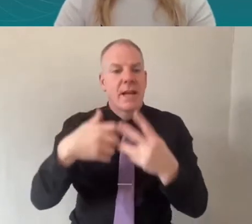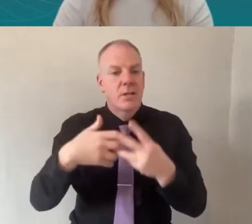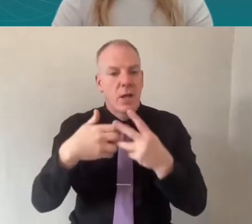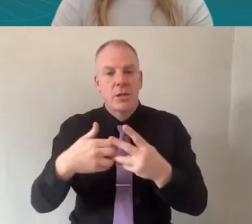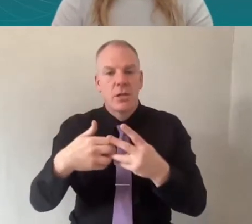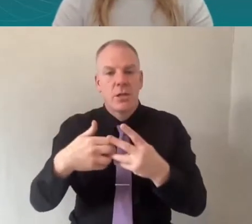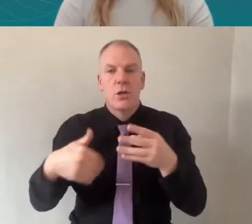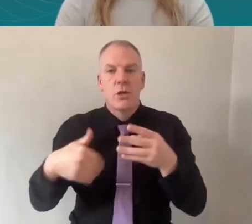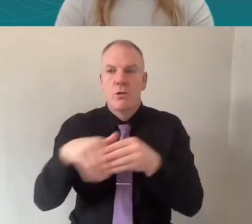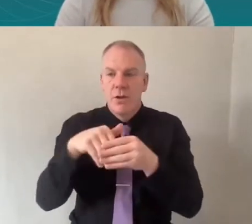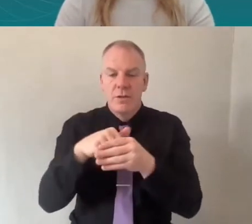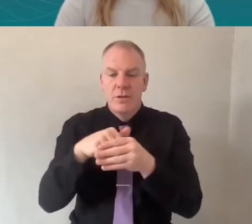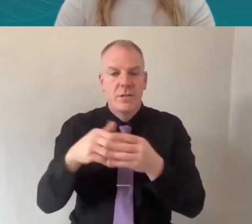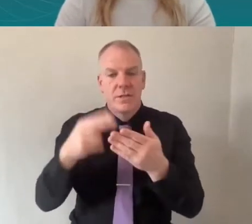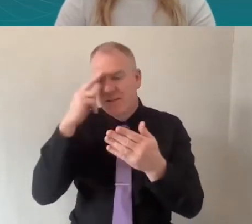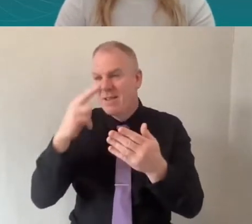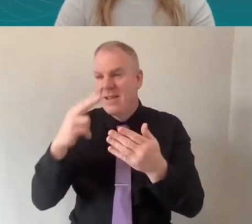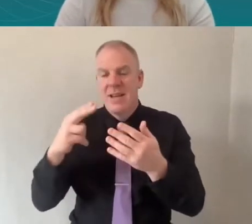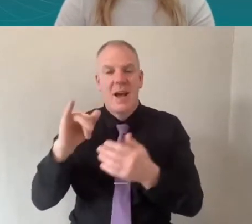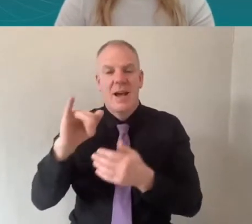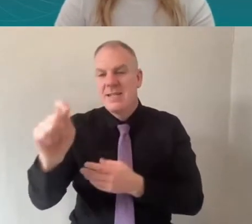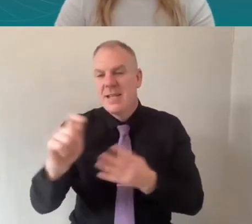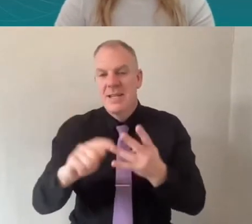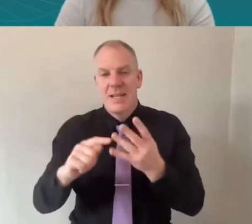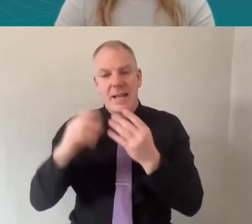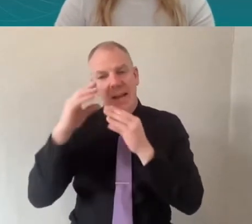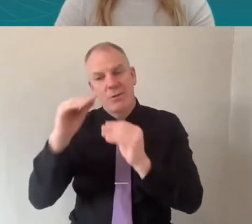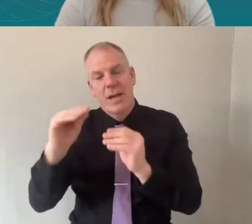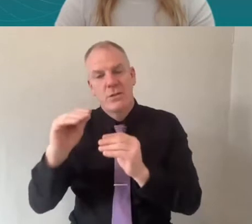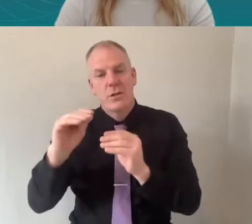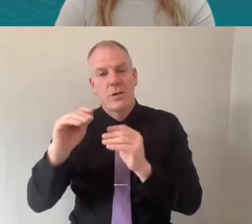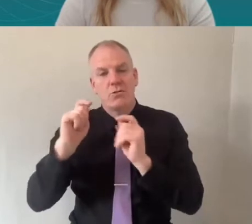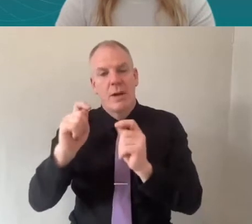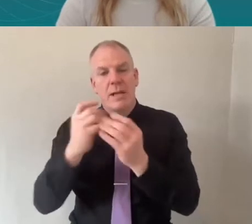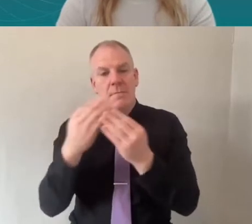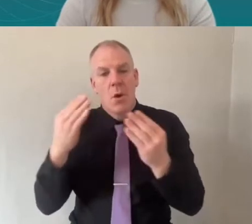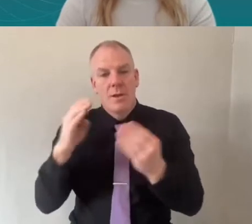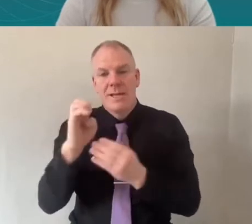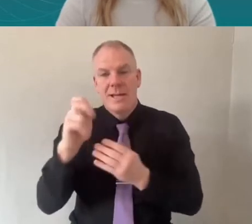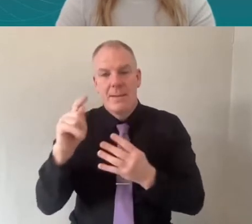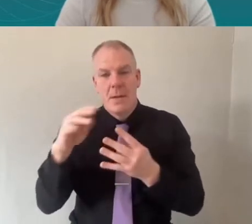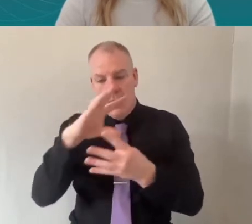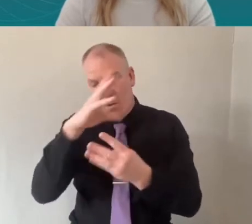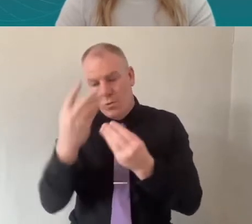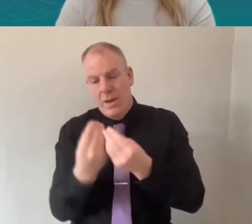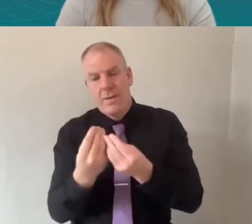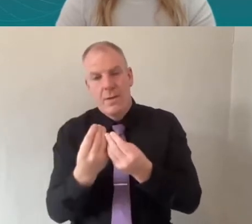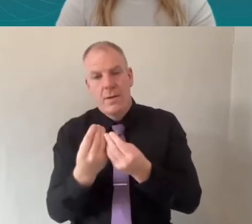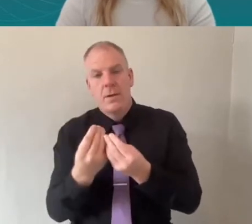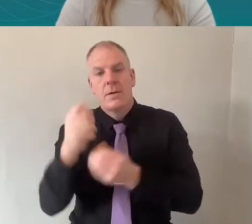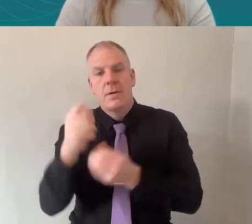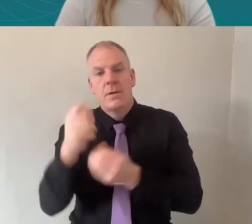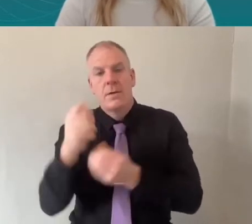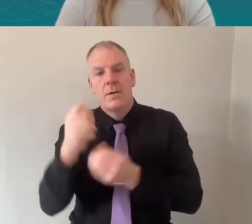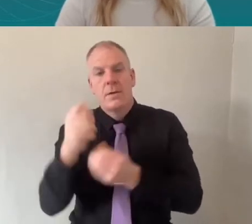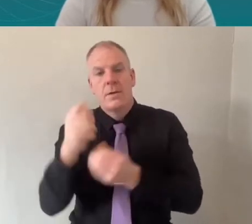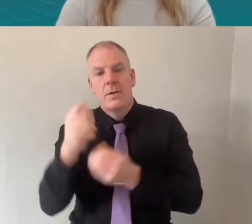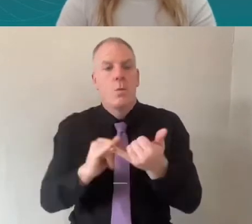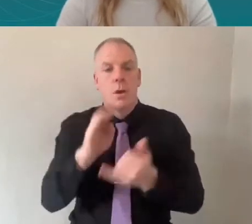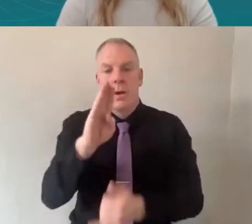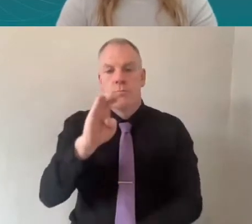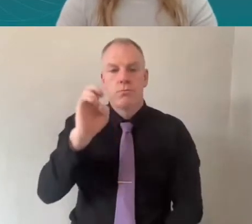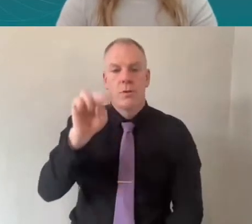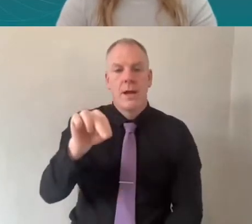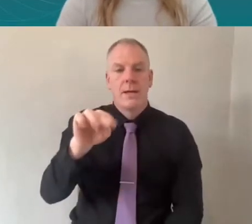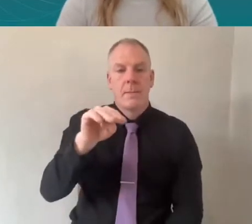universities, institutes of technology, and the education and training boards have been integrated and placed under the responsibility of Brian